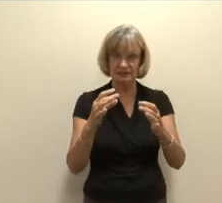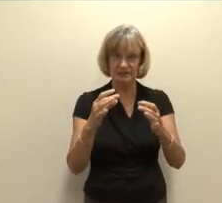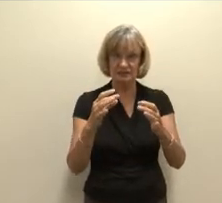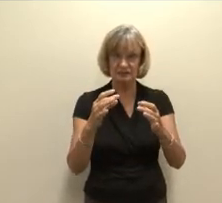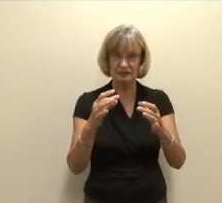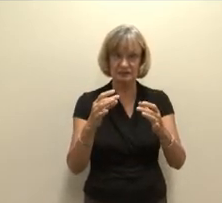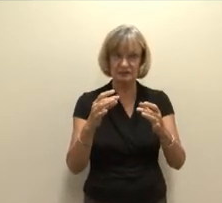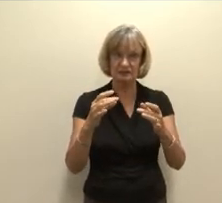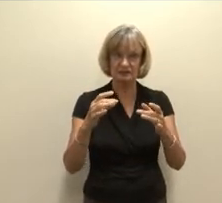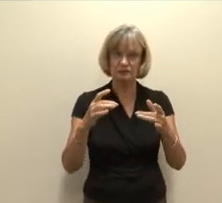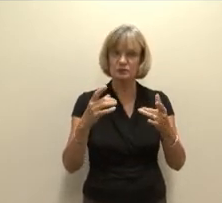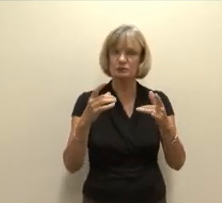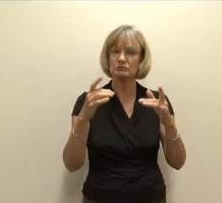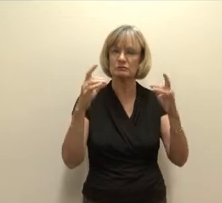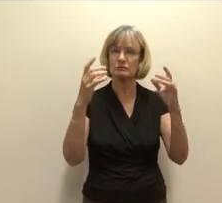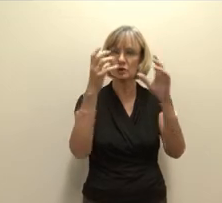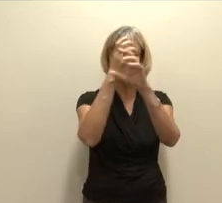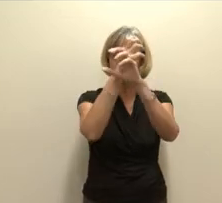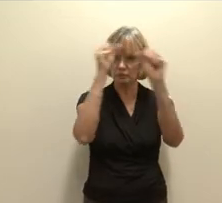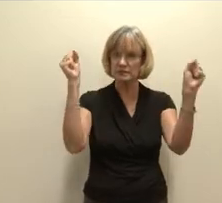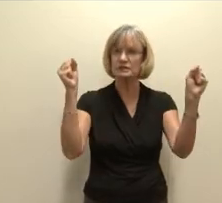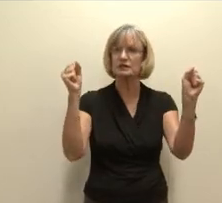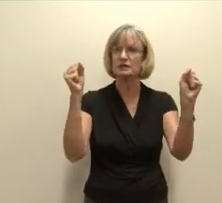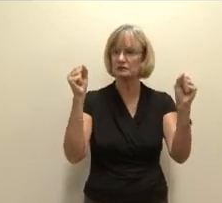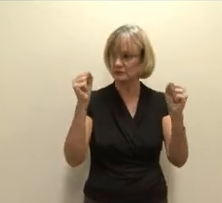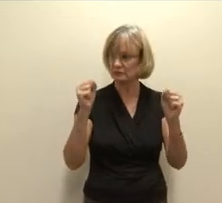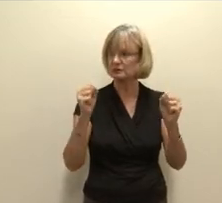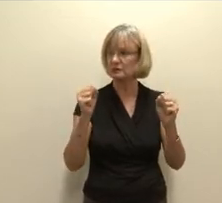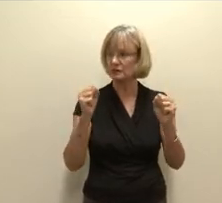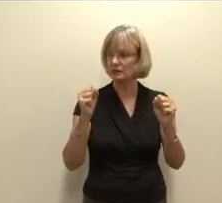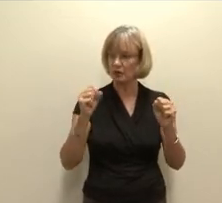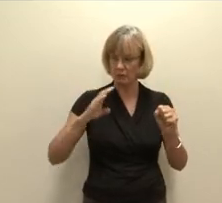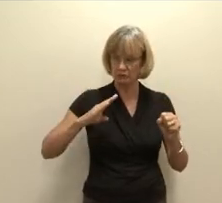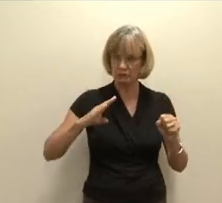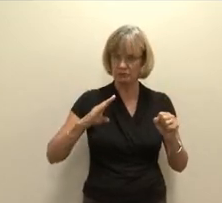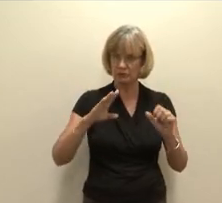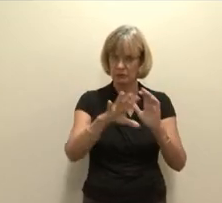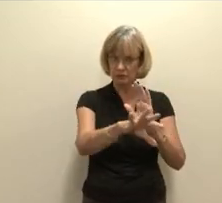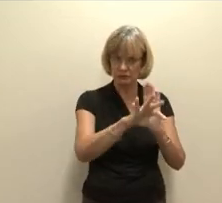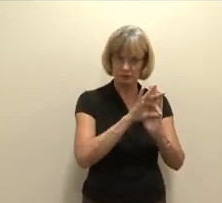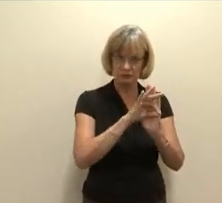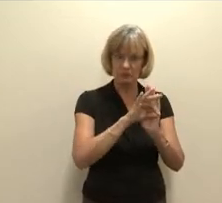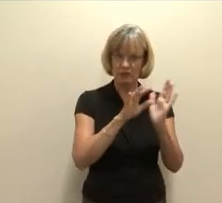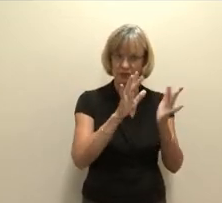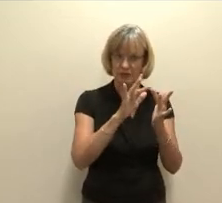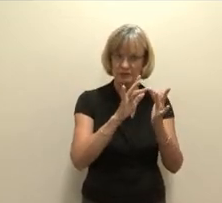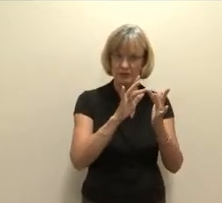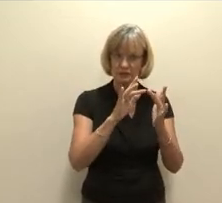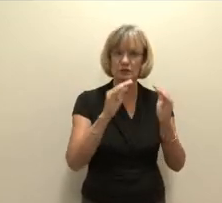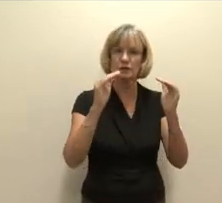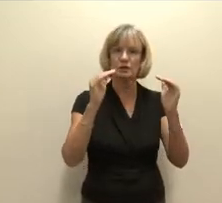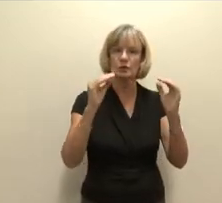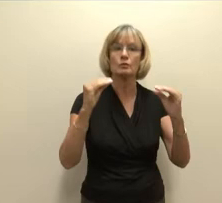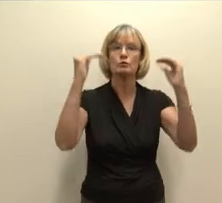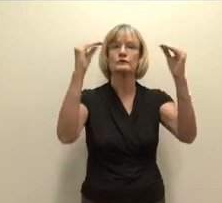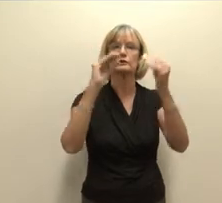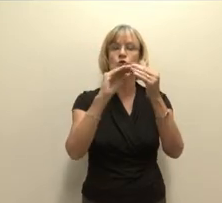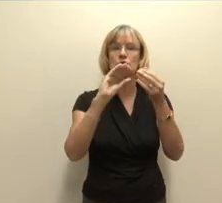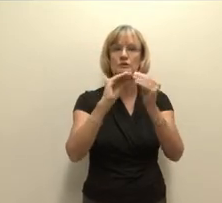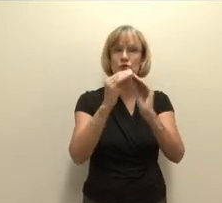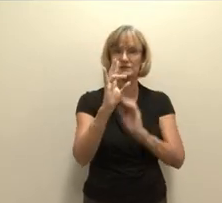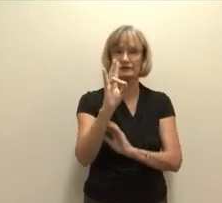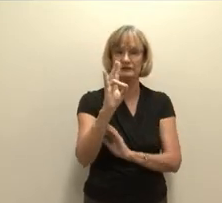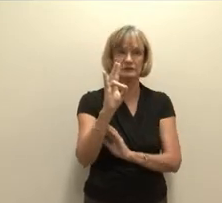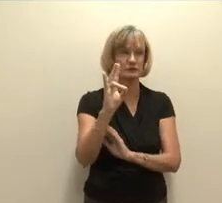superintendent and or superintendent's contract up on the agenda to item 7.